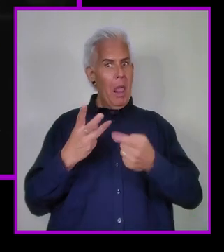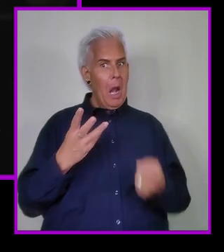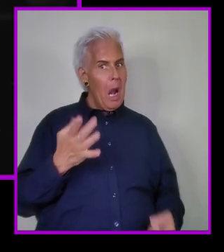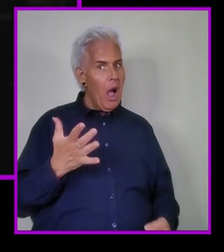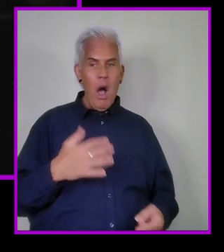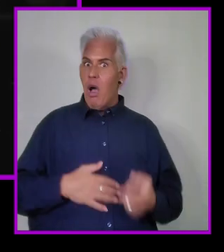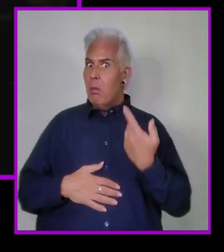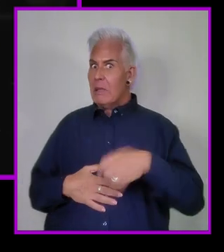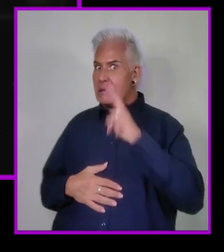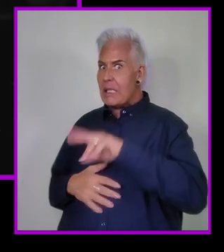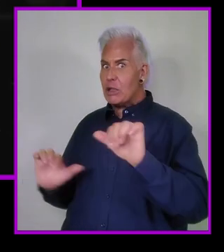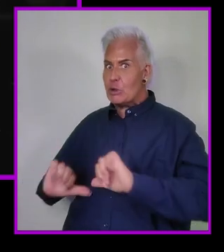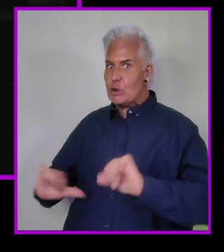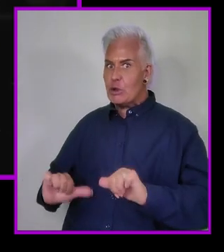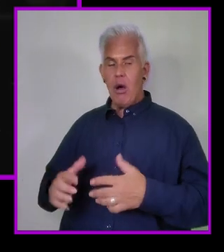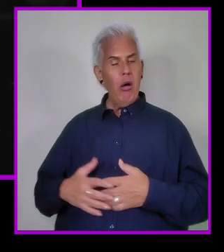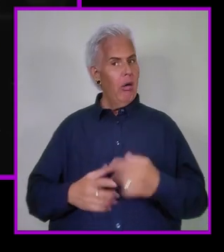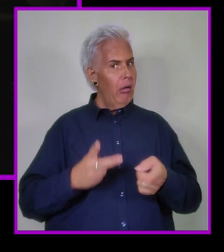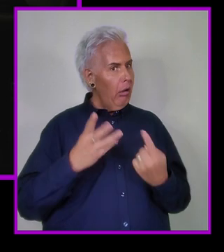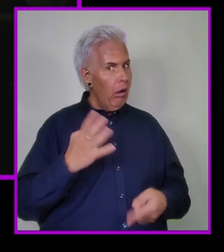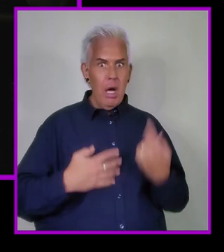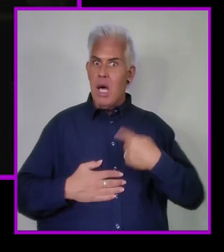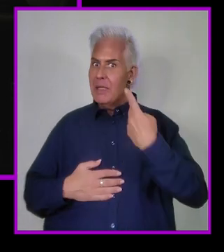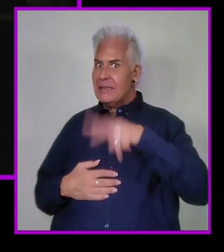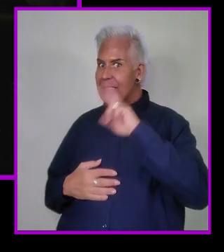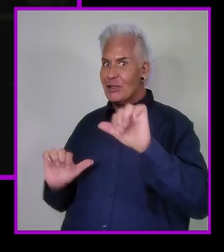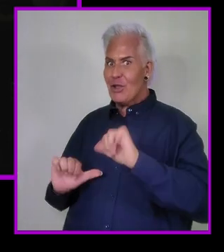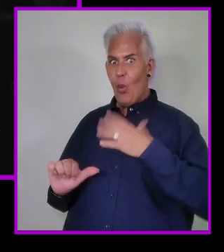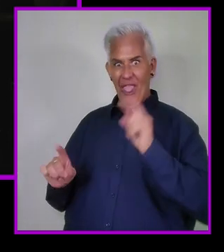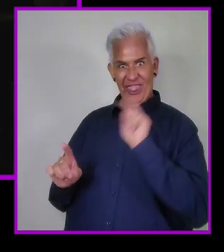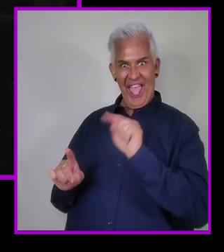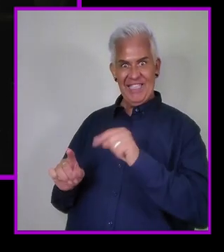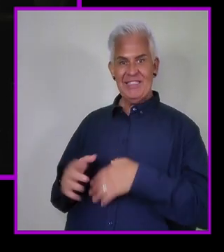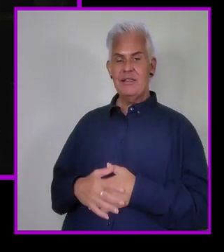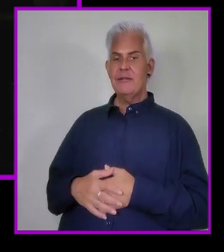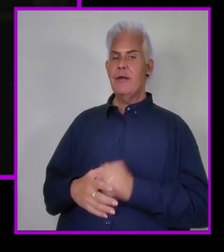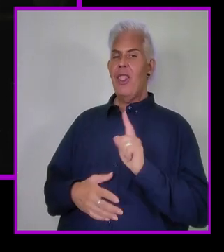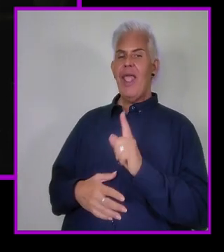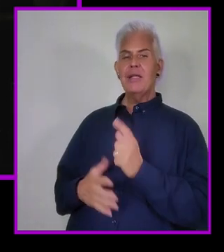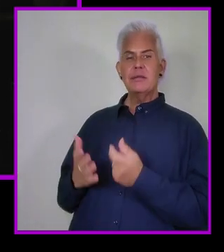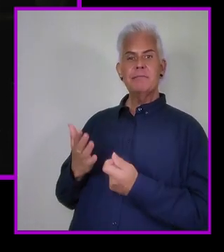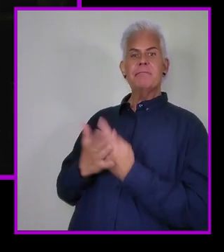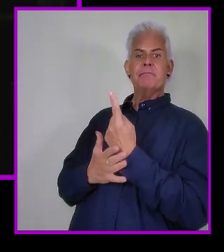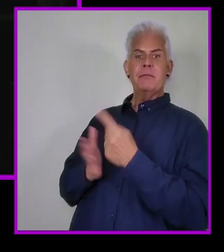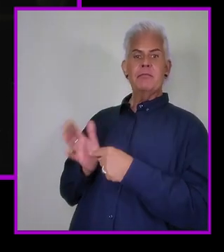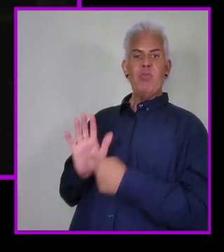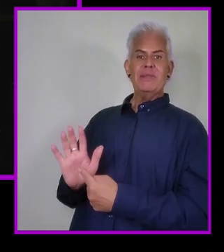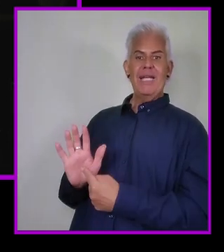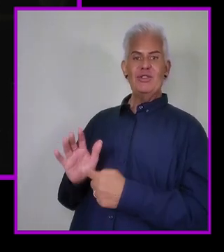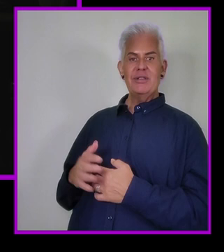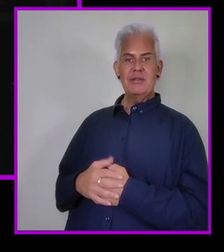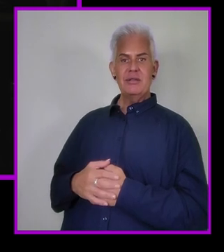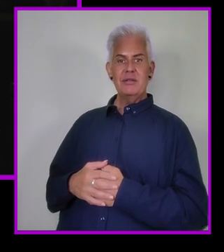I haven't seen that, and there's this, oh, I haven't seen that. Mm. That's where we want to get to. Mm. Yeah, and some of that is about incidental representation. Yeah. Some of that is